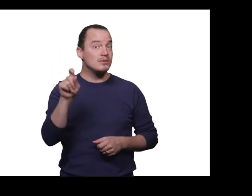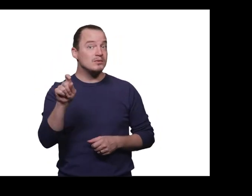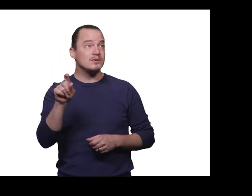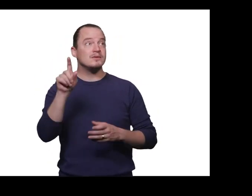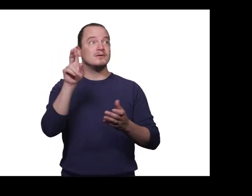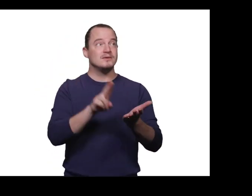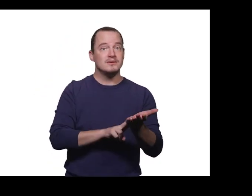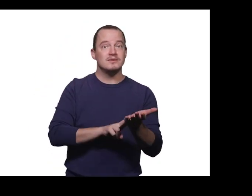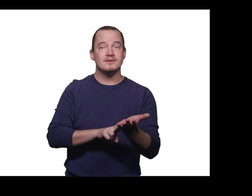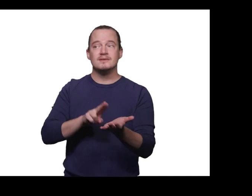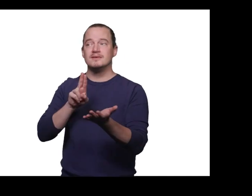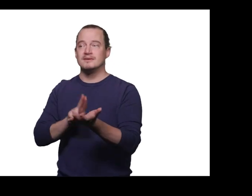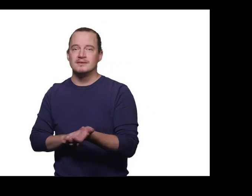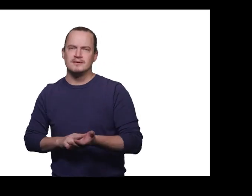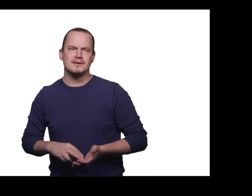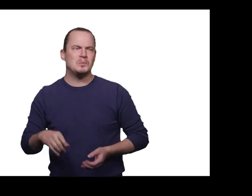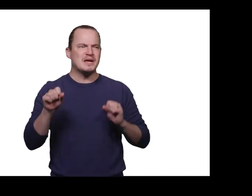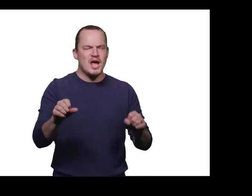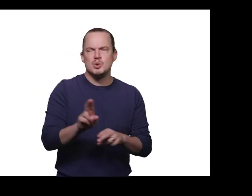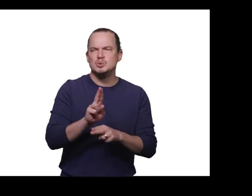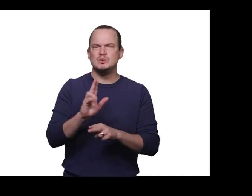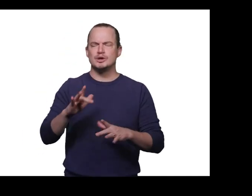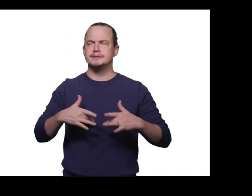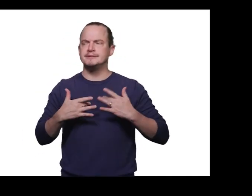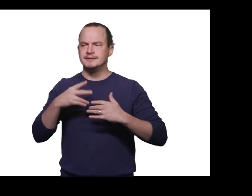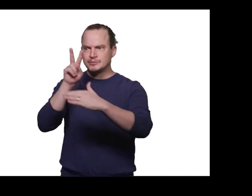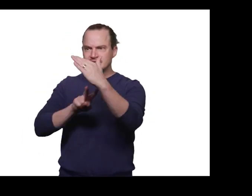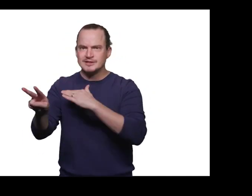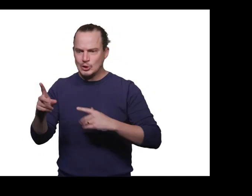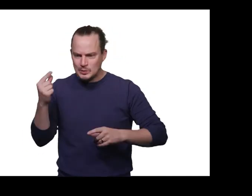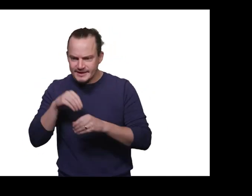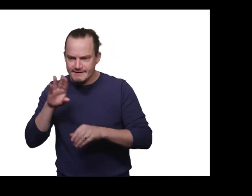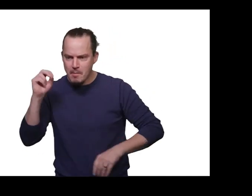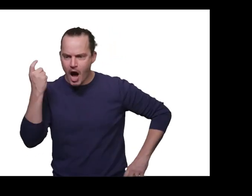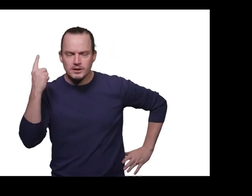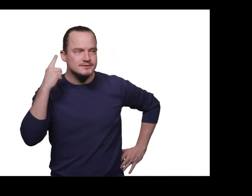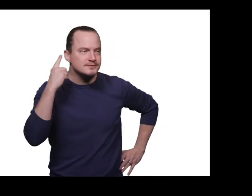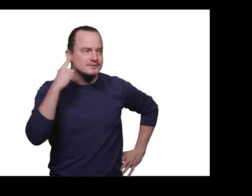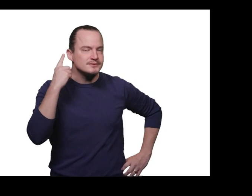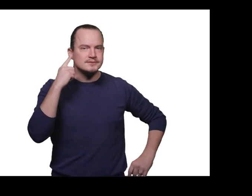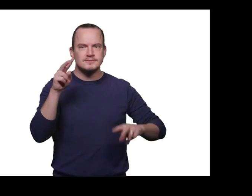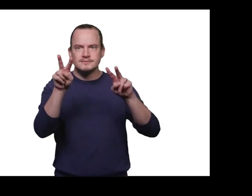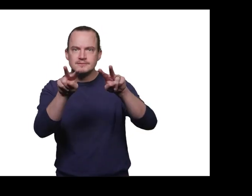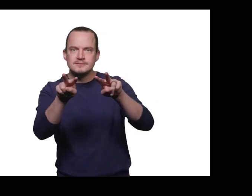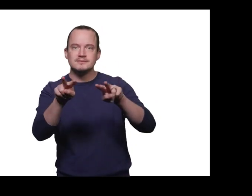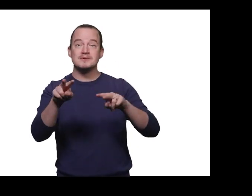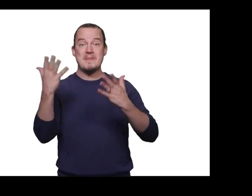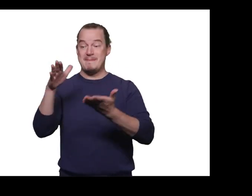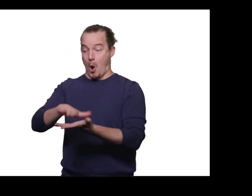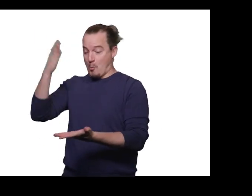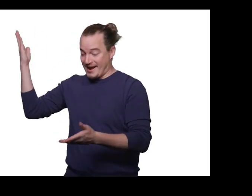use our senses to make predictions about what might be in this box. We can find a box of egg